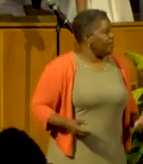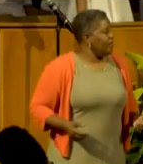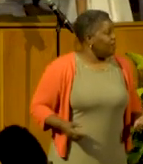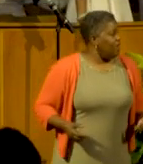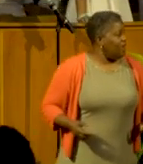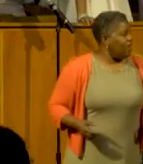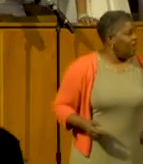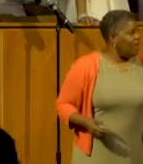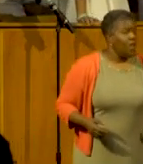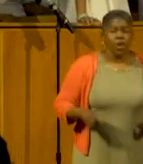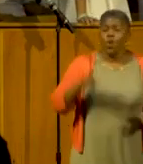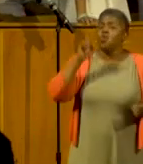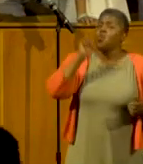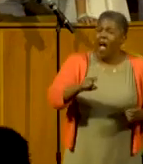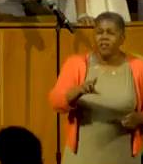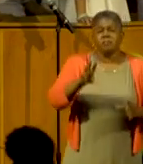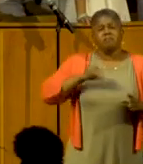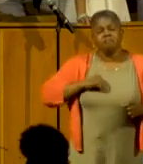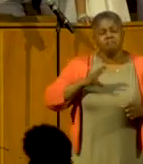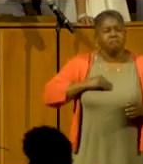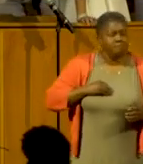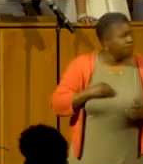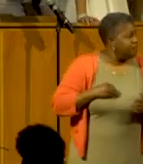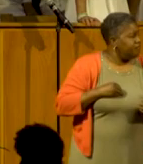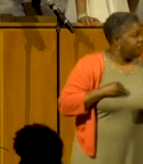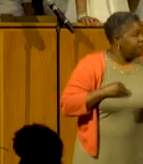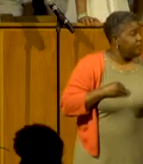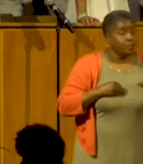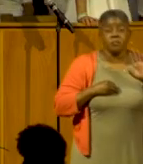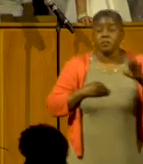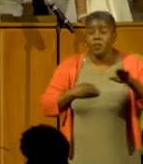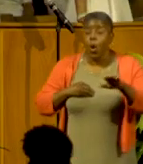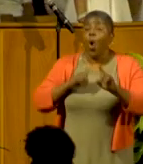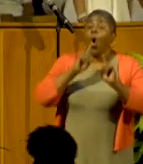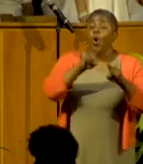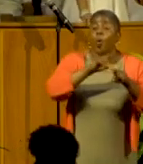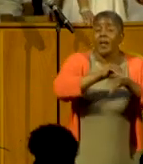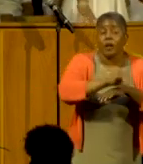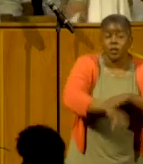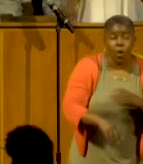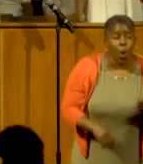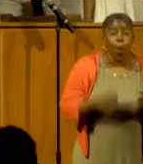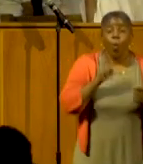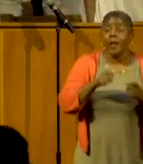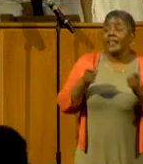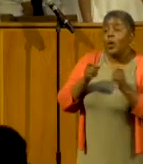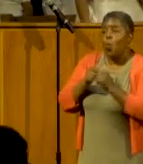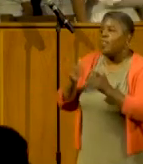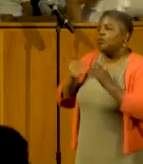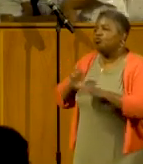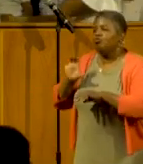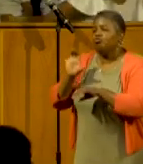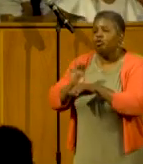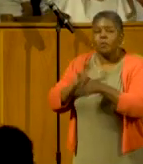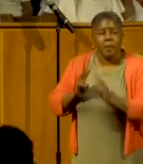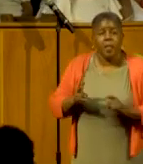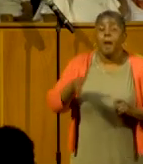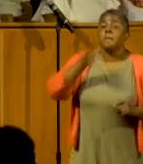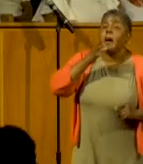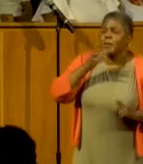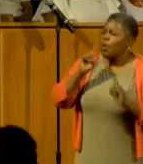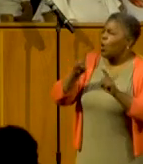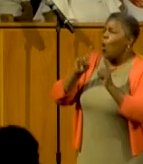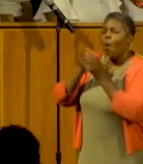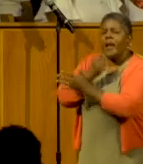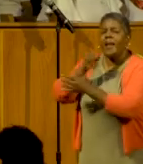Because I had to get okay with that. Preachers, go get counseling so we can deal with the church folk. Mamas, go